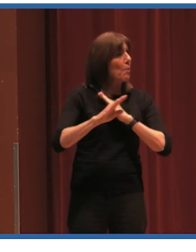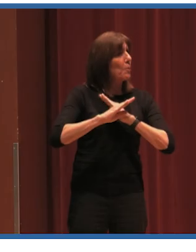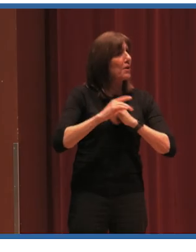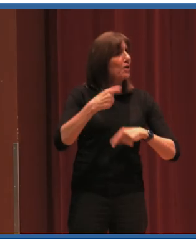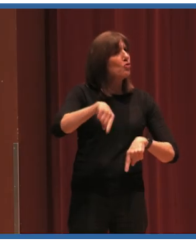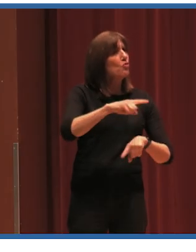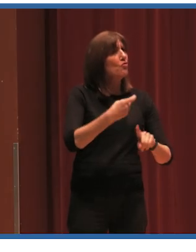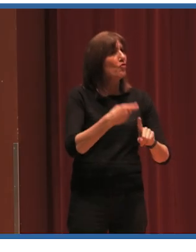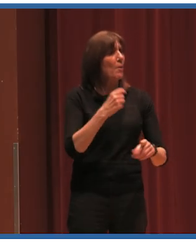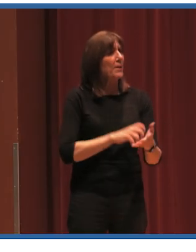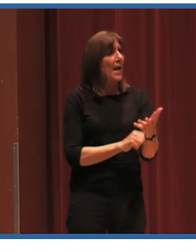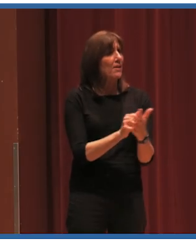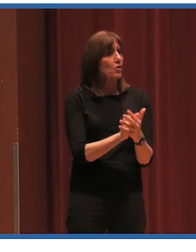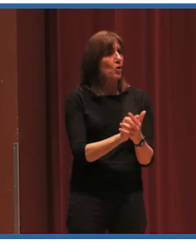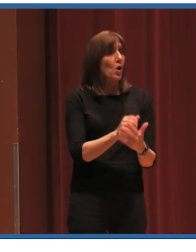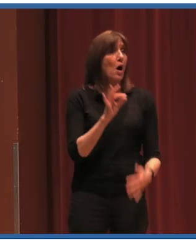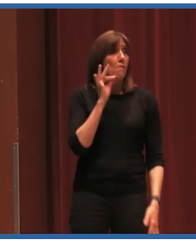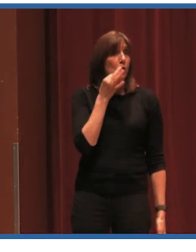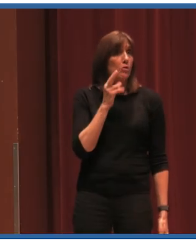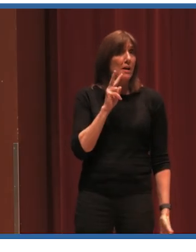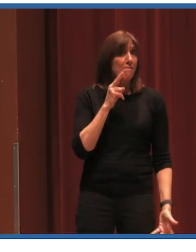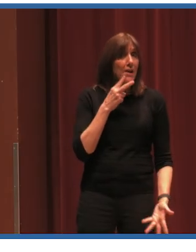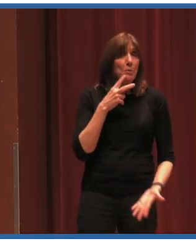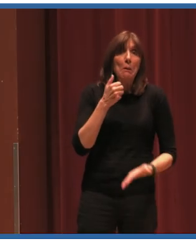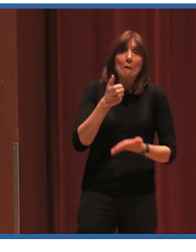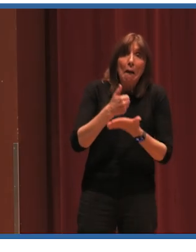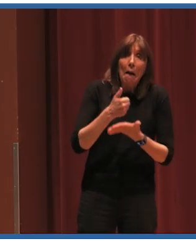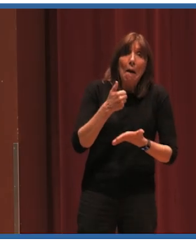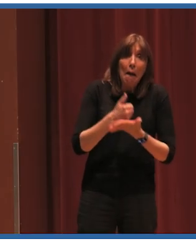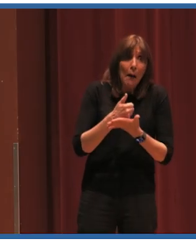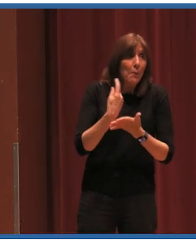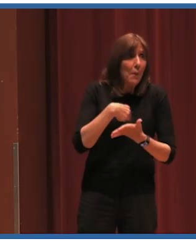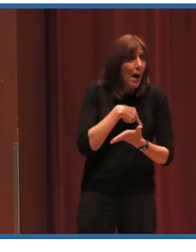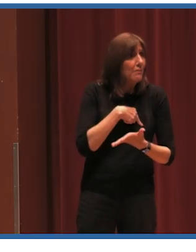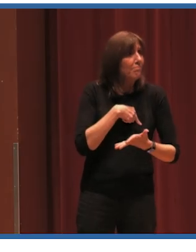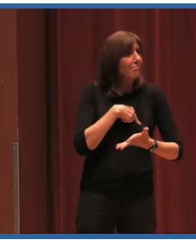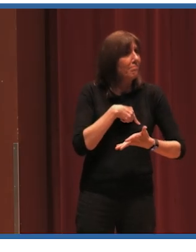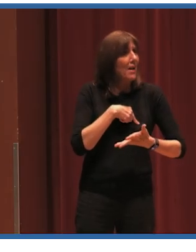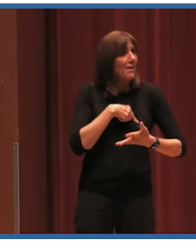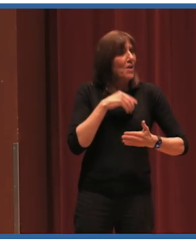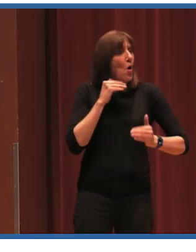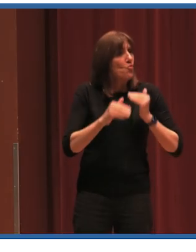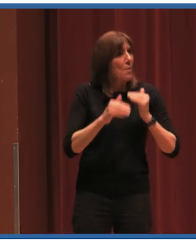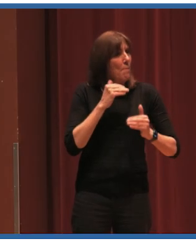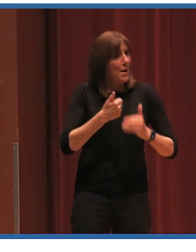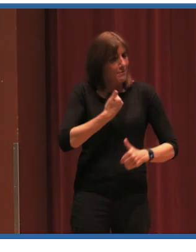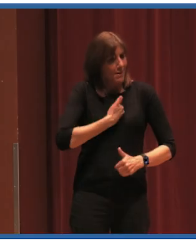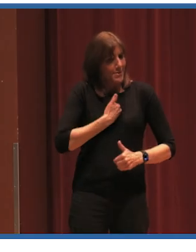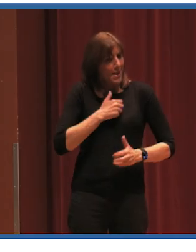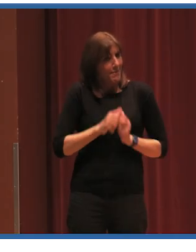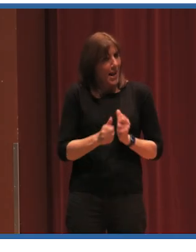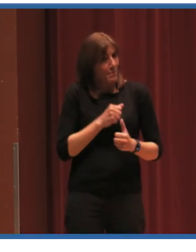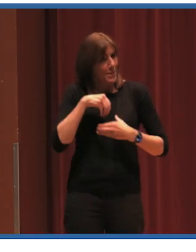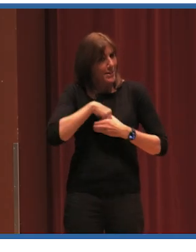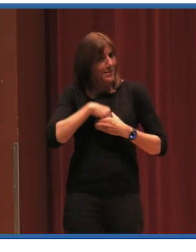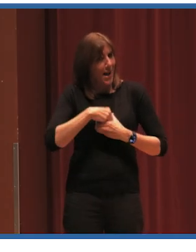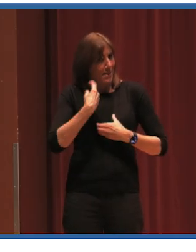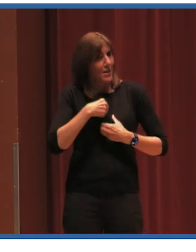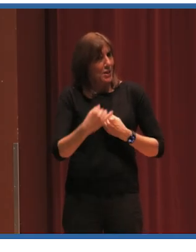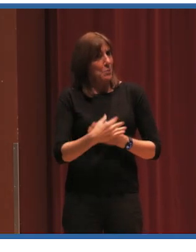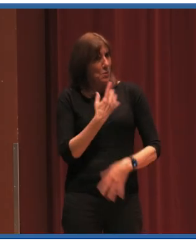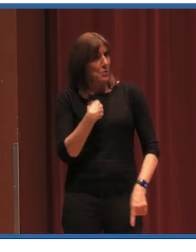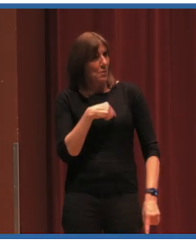of important antioxidants in there that can repair cell damage that you've been exposed to. So those are hugely important.